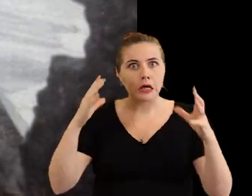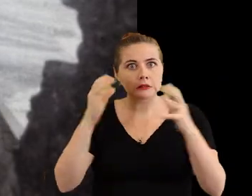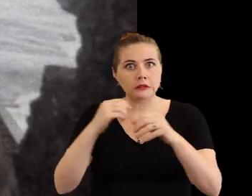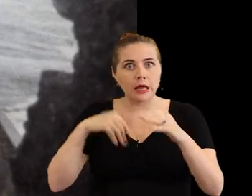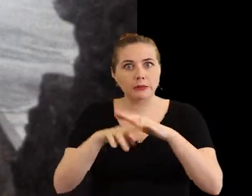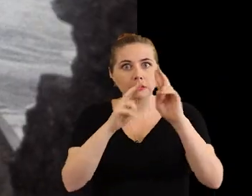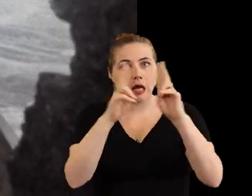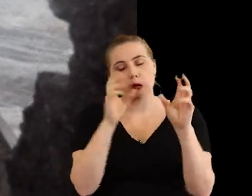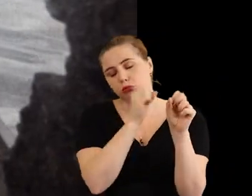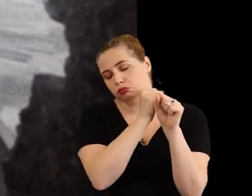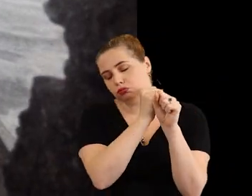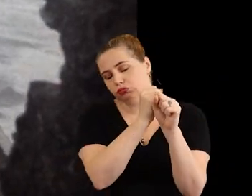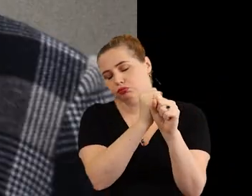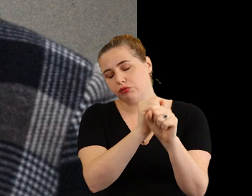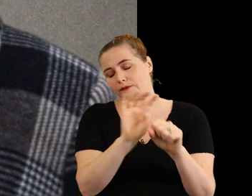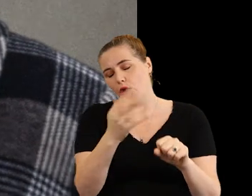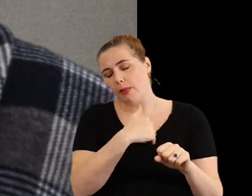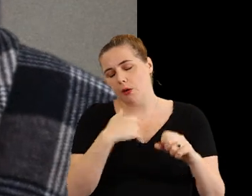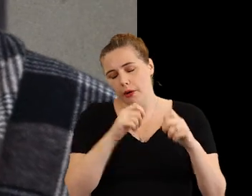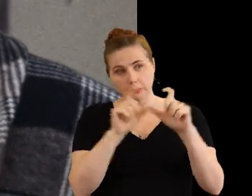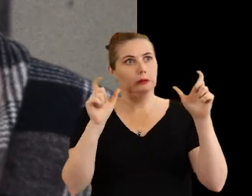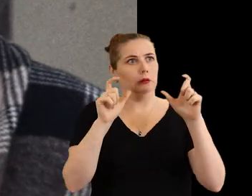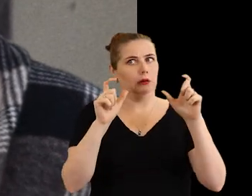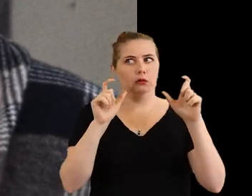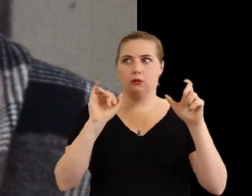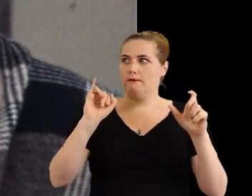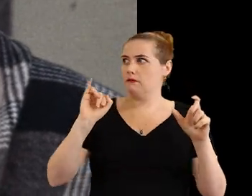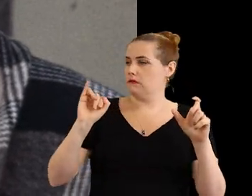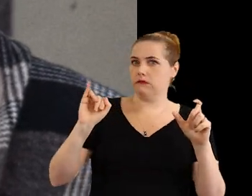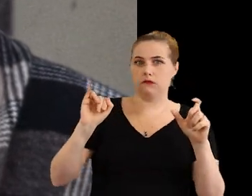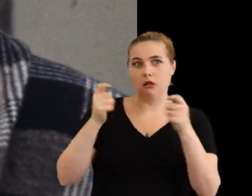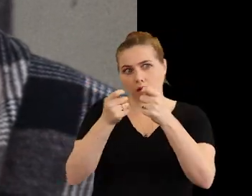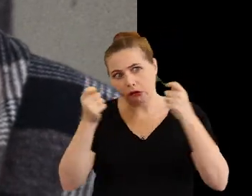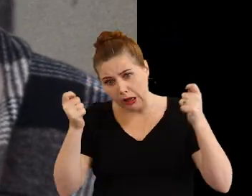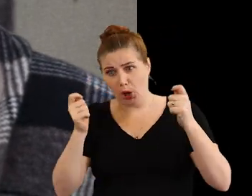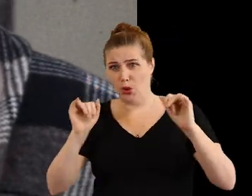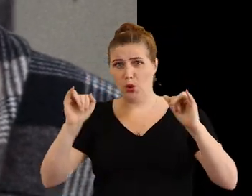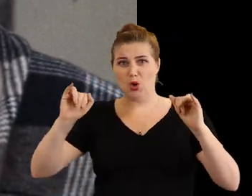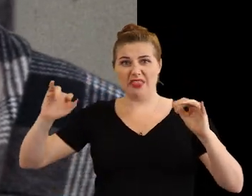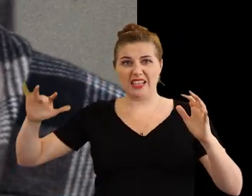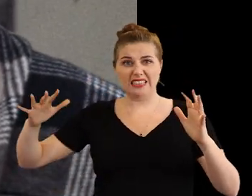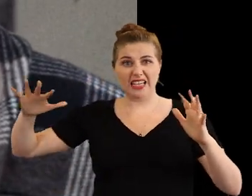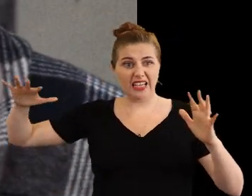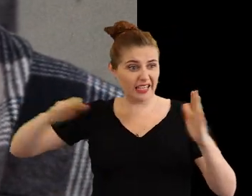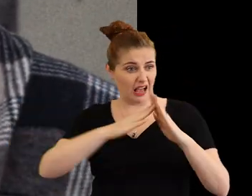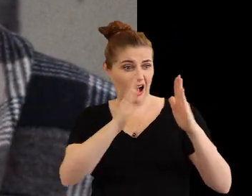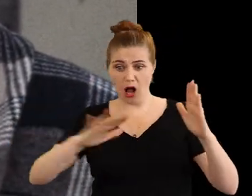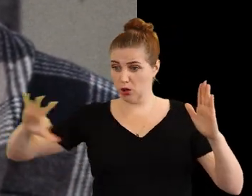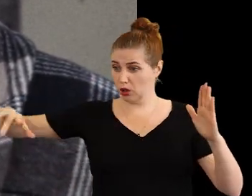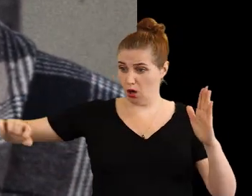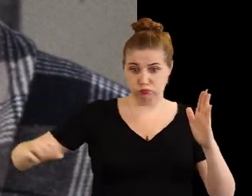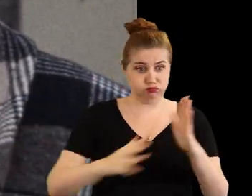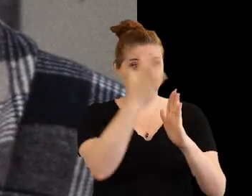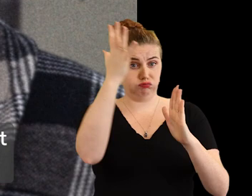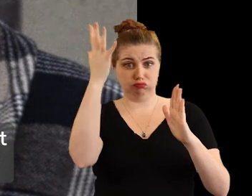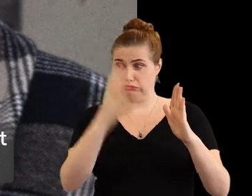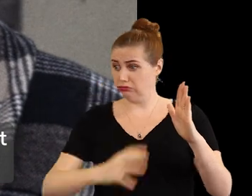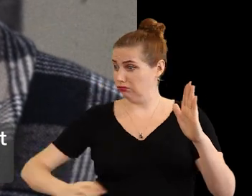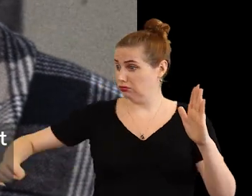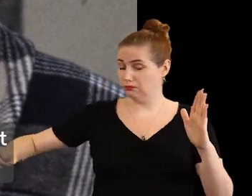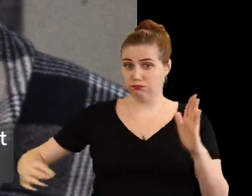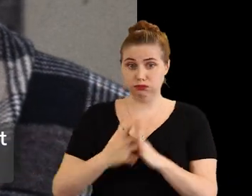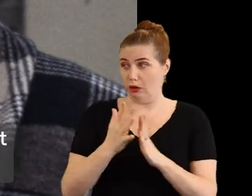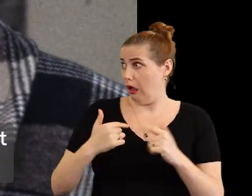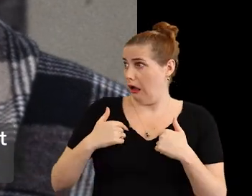1969. Well, I slept in the house that night till 4 o'clock in the morning, and then I got up because I knew it was, the sea was so bad